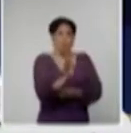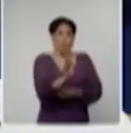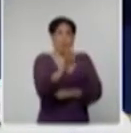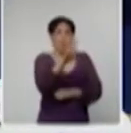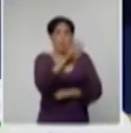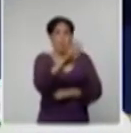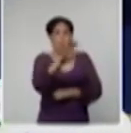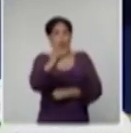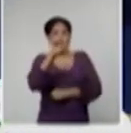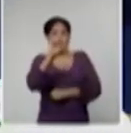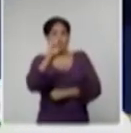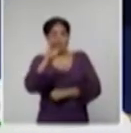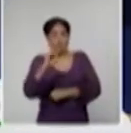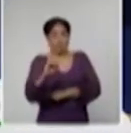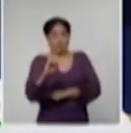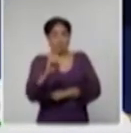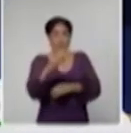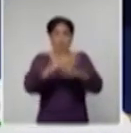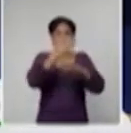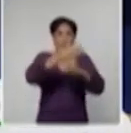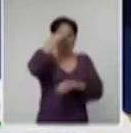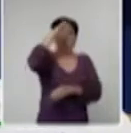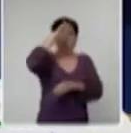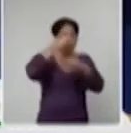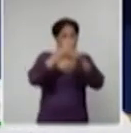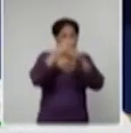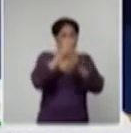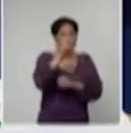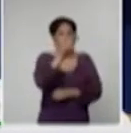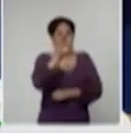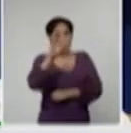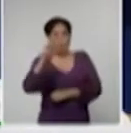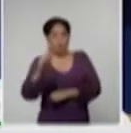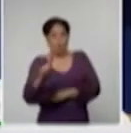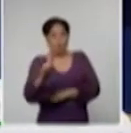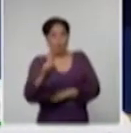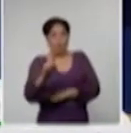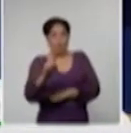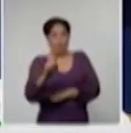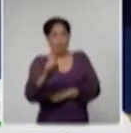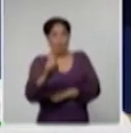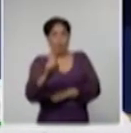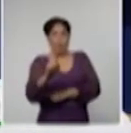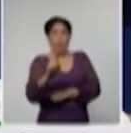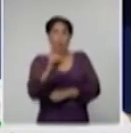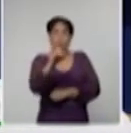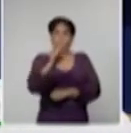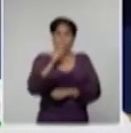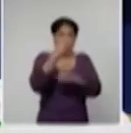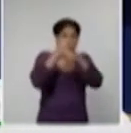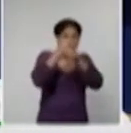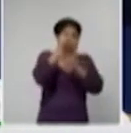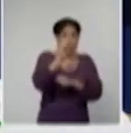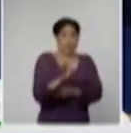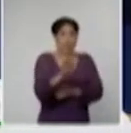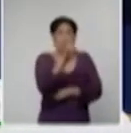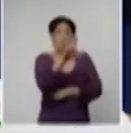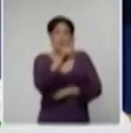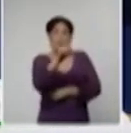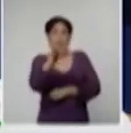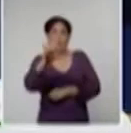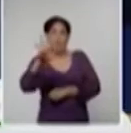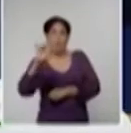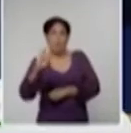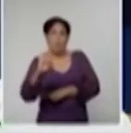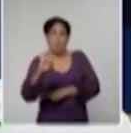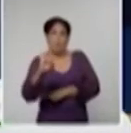the Center for Genetic Biotechnology, 94. And at the laboratory of the Civil Defense,